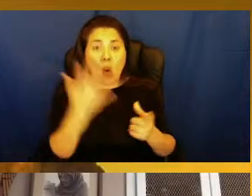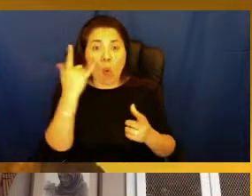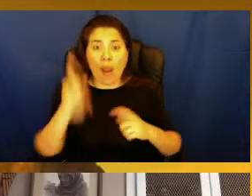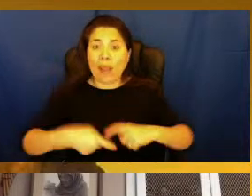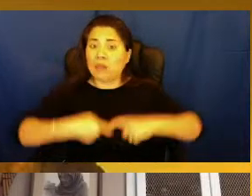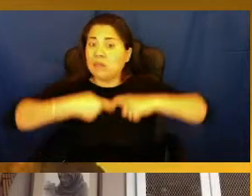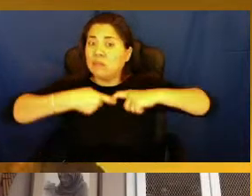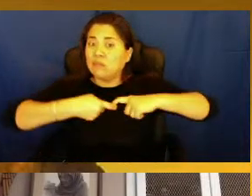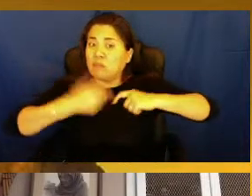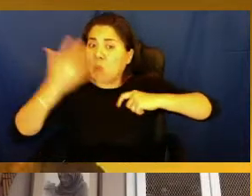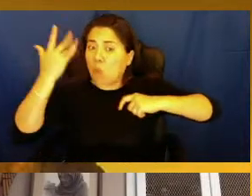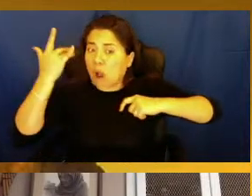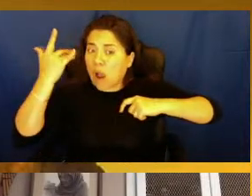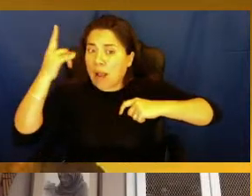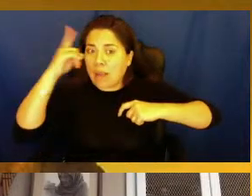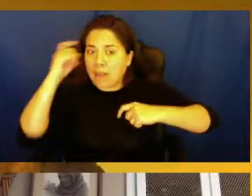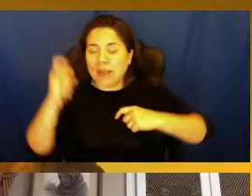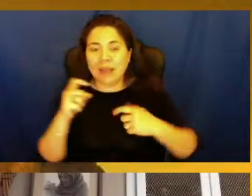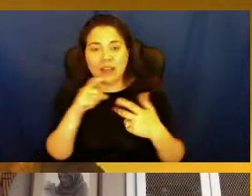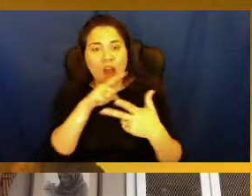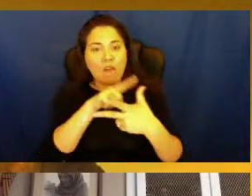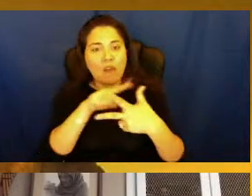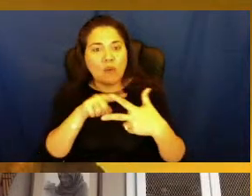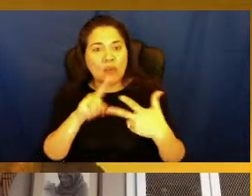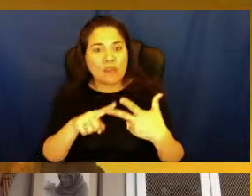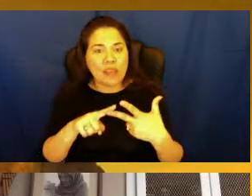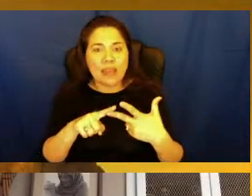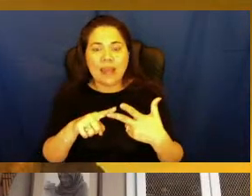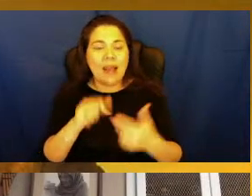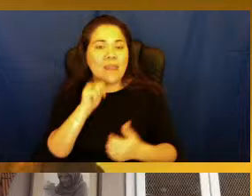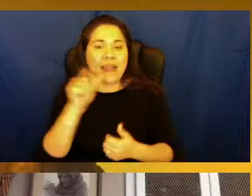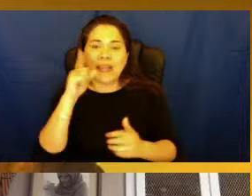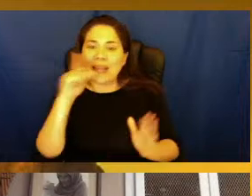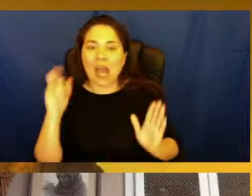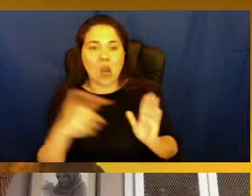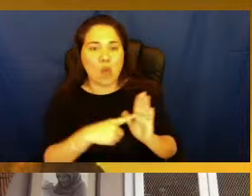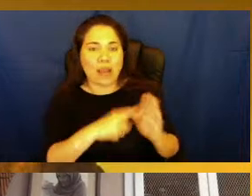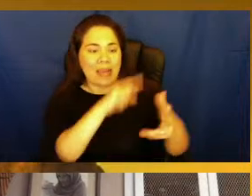was because of the 3 federally recognized tribes in Texas.